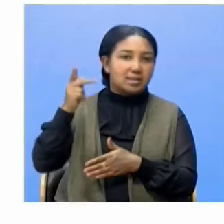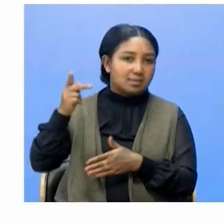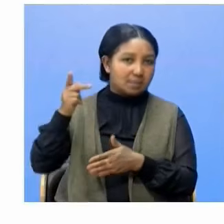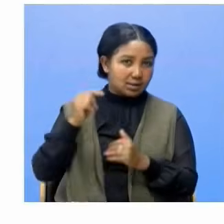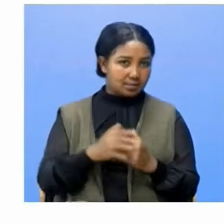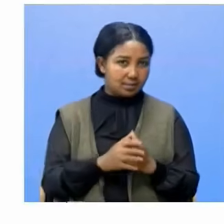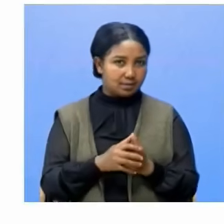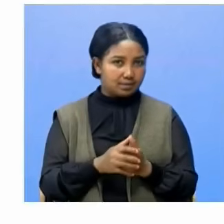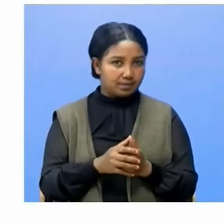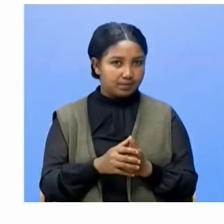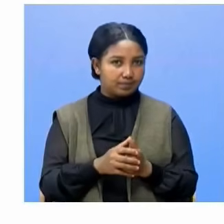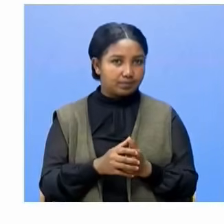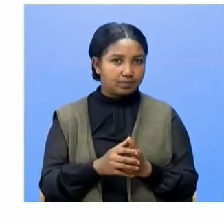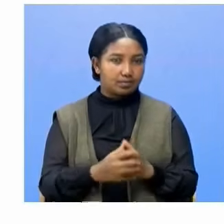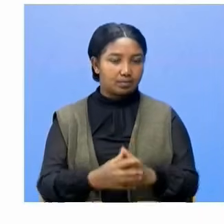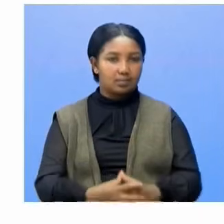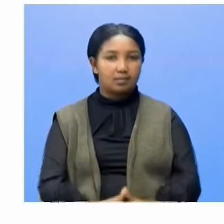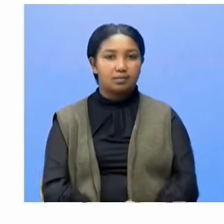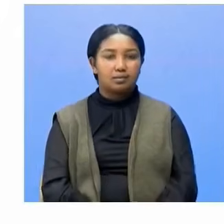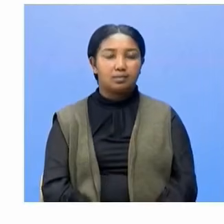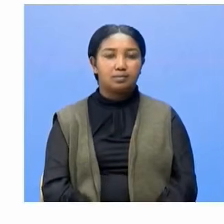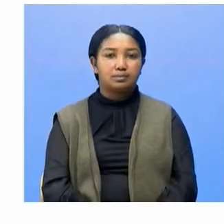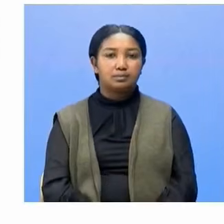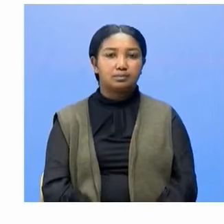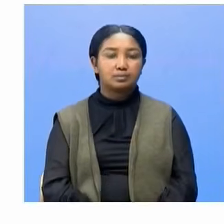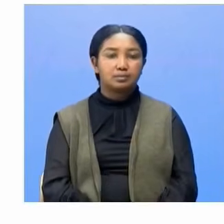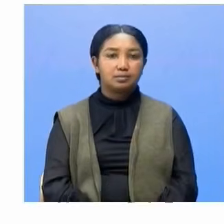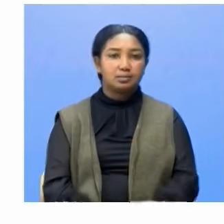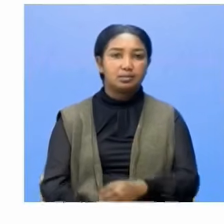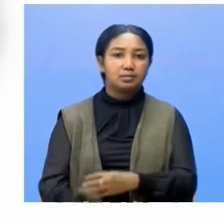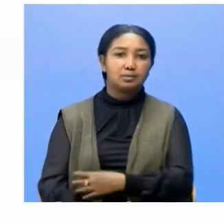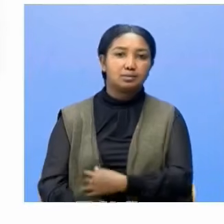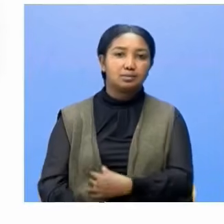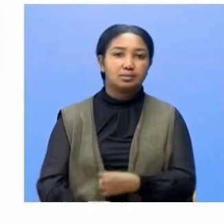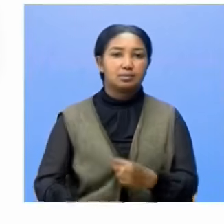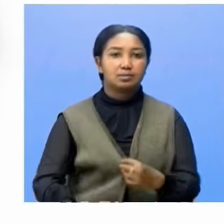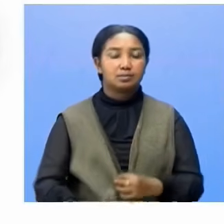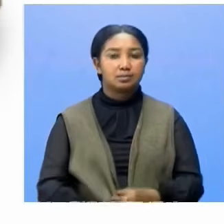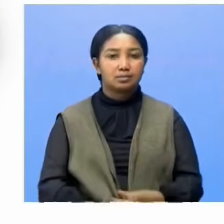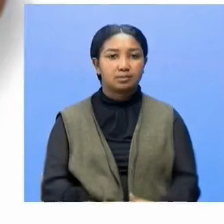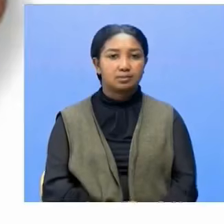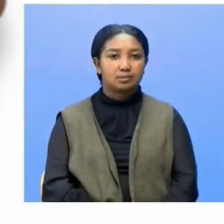participle. Past participle.